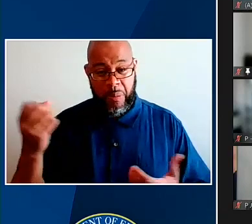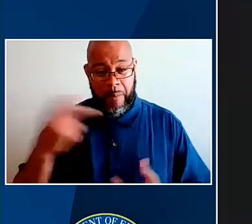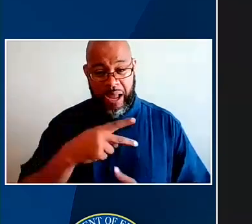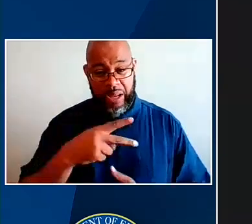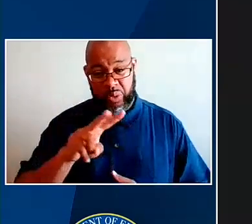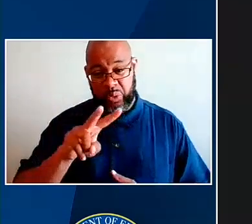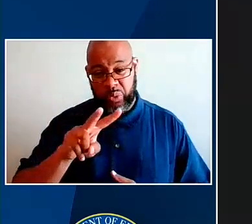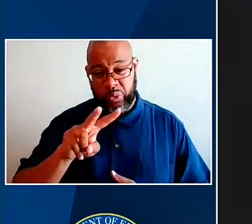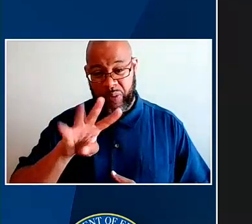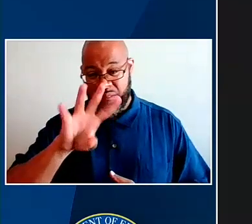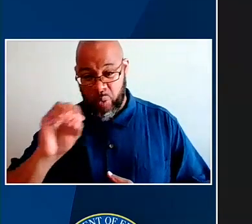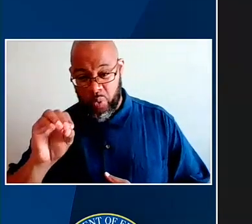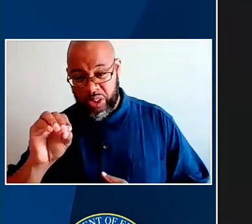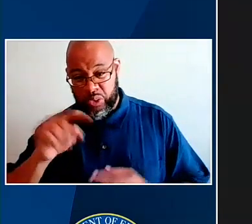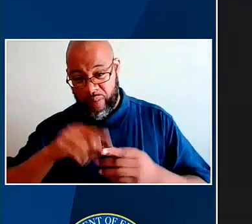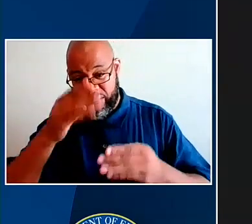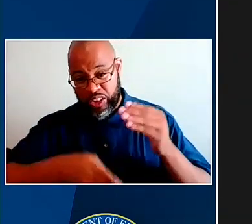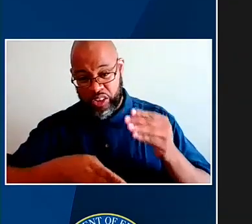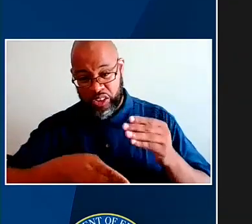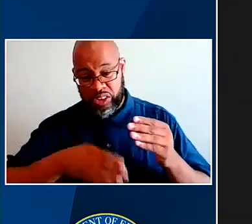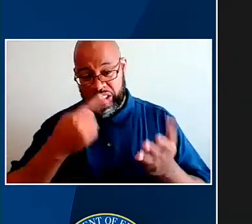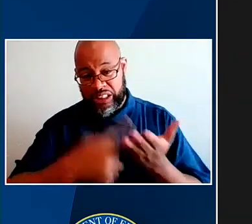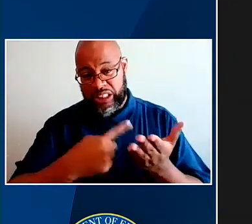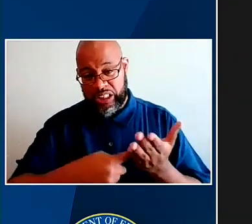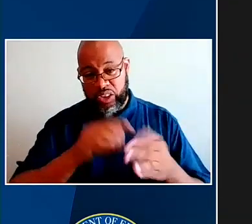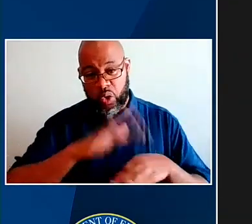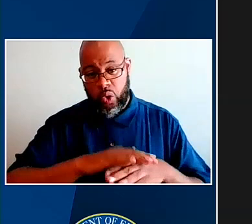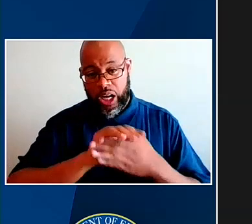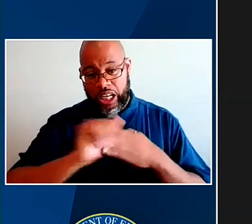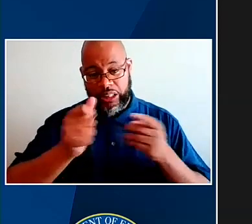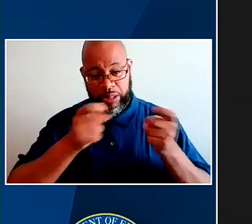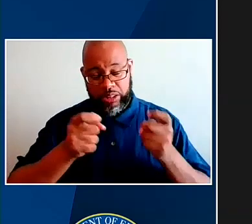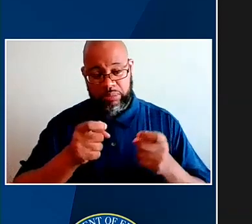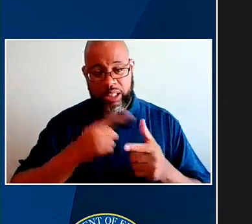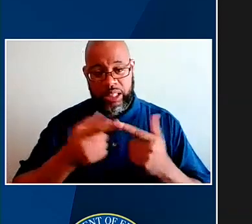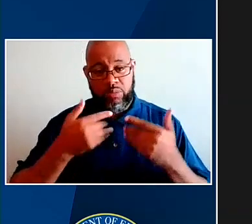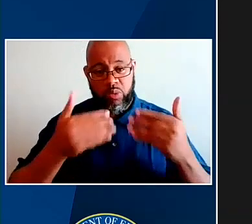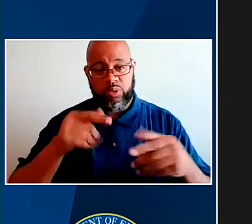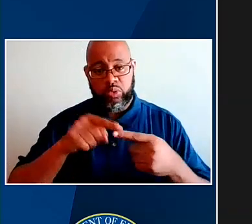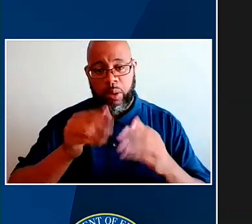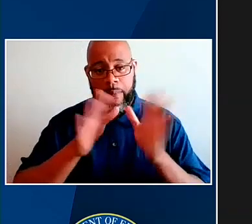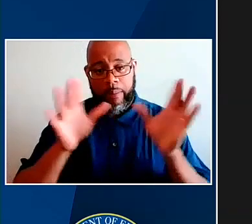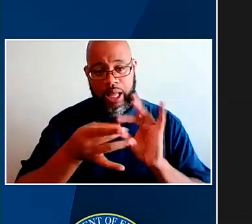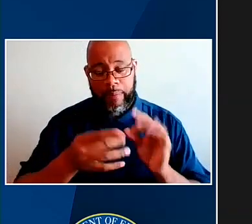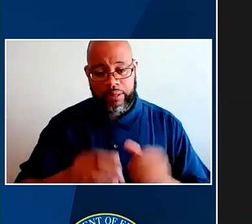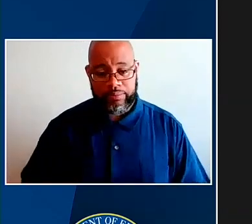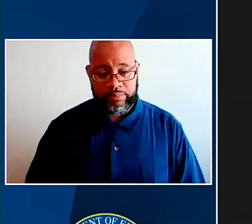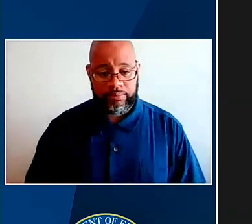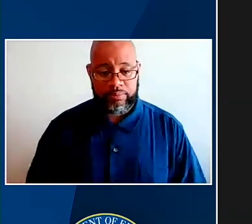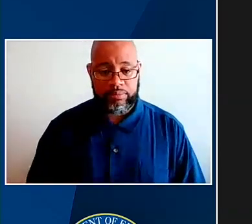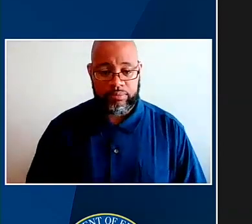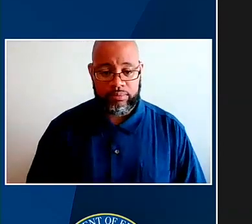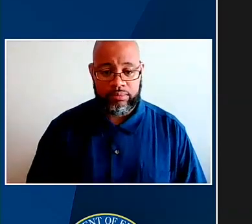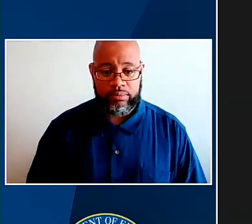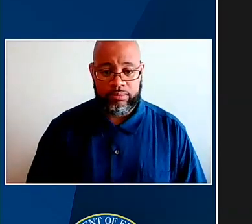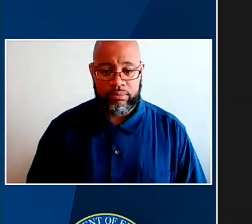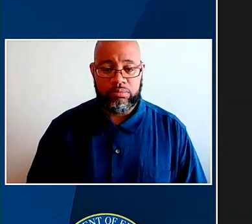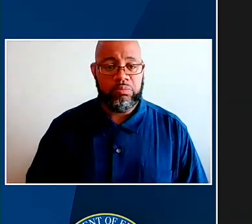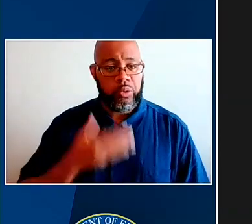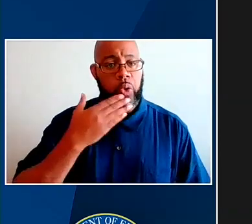around 2:40 to finish the discussion on cash management and then move into public comment? I think that sounds